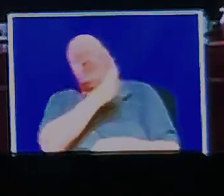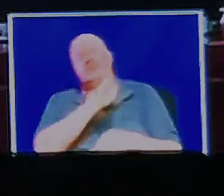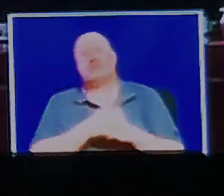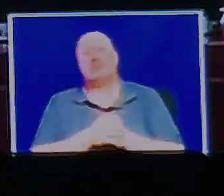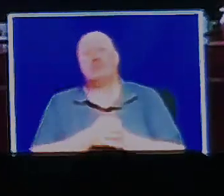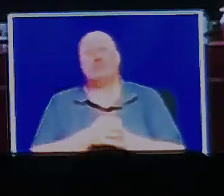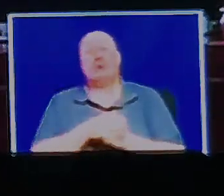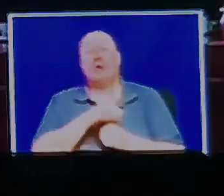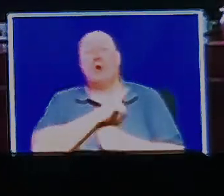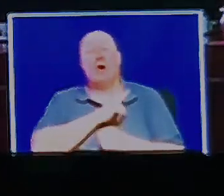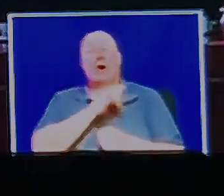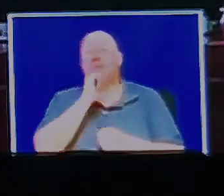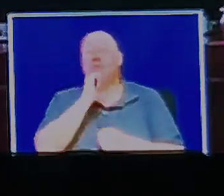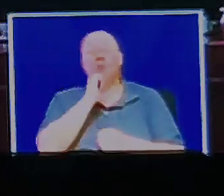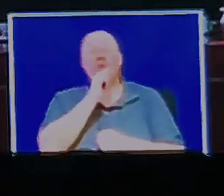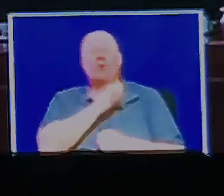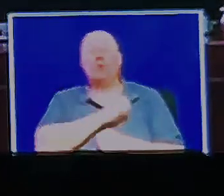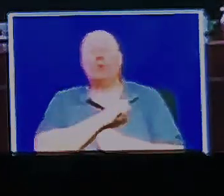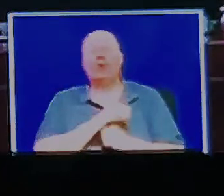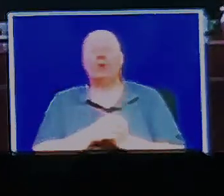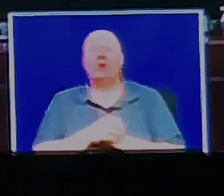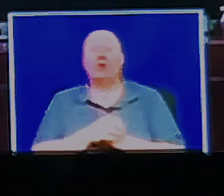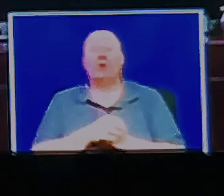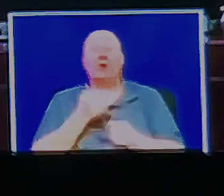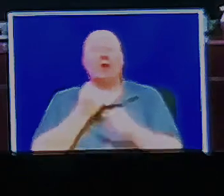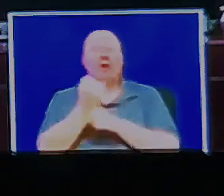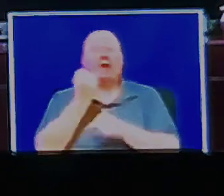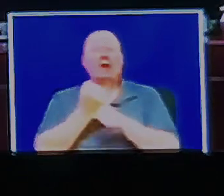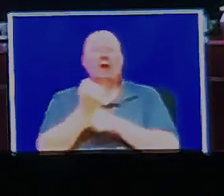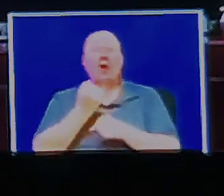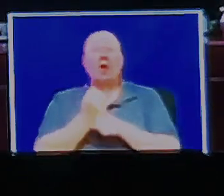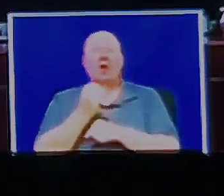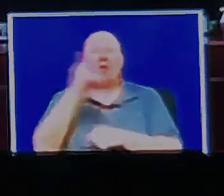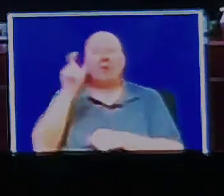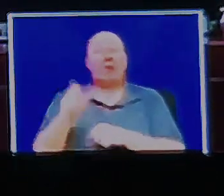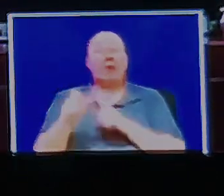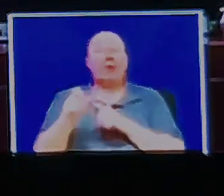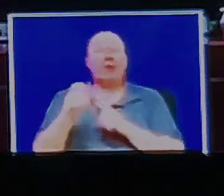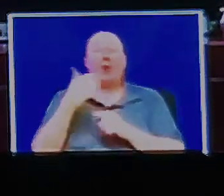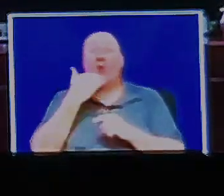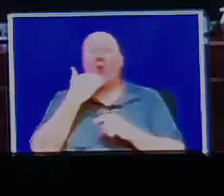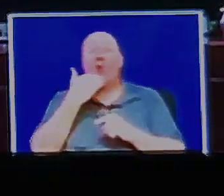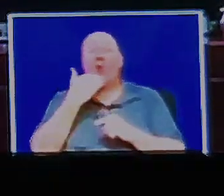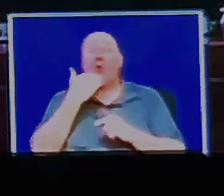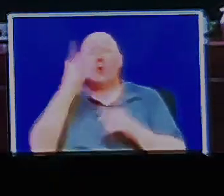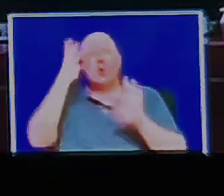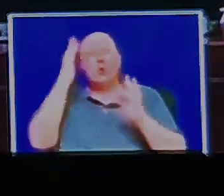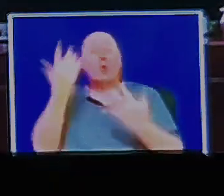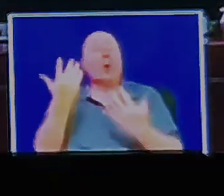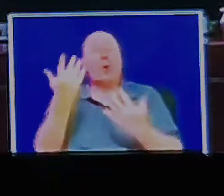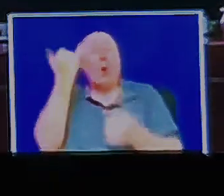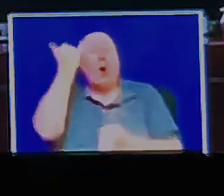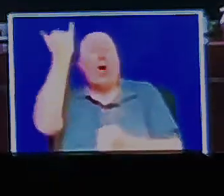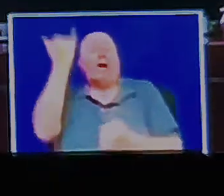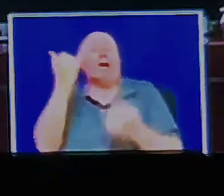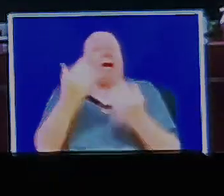absolute untruth and is a mere insult of a scoundrel who has run out of